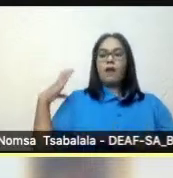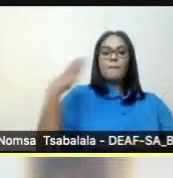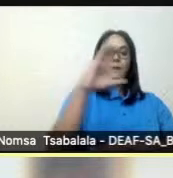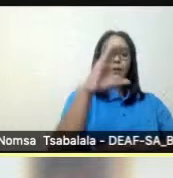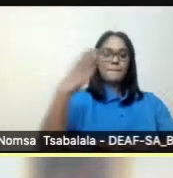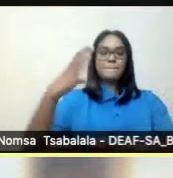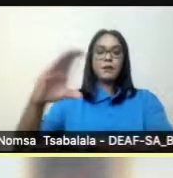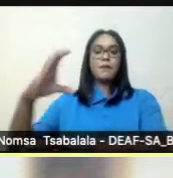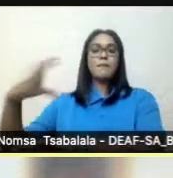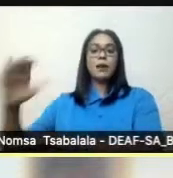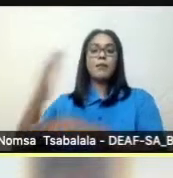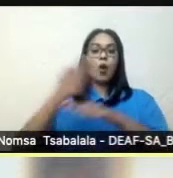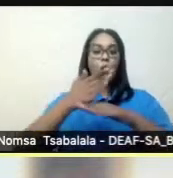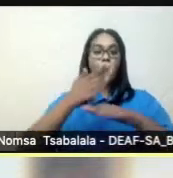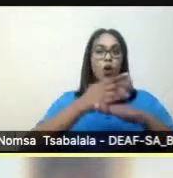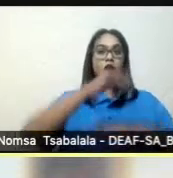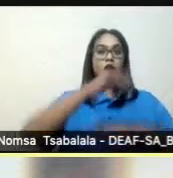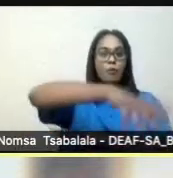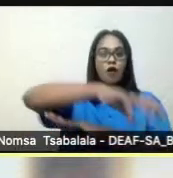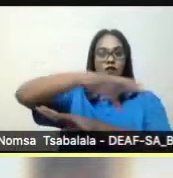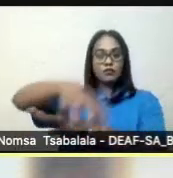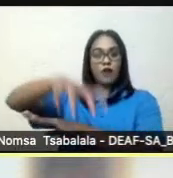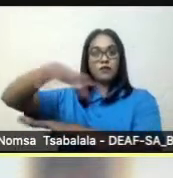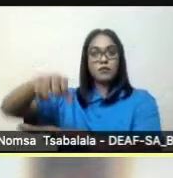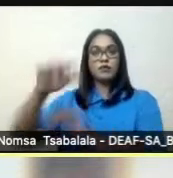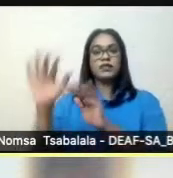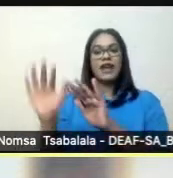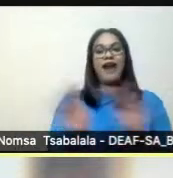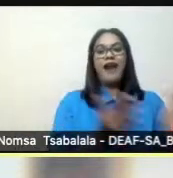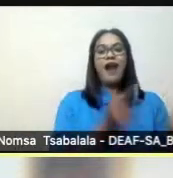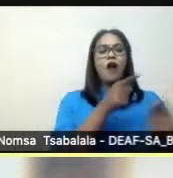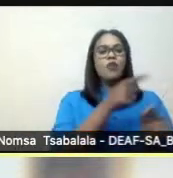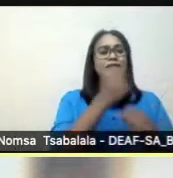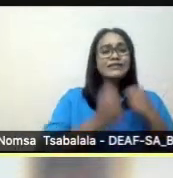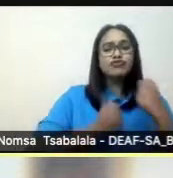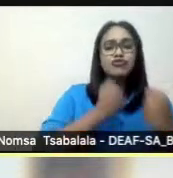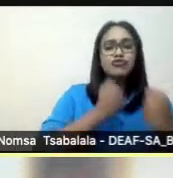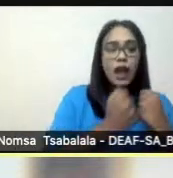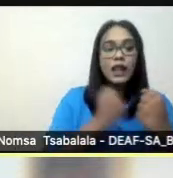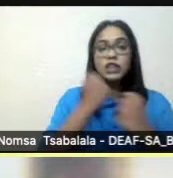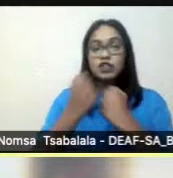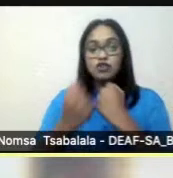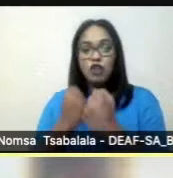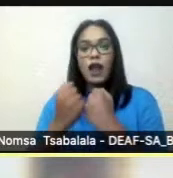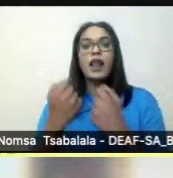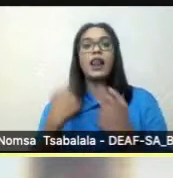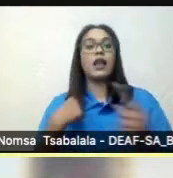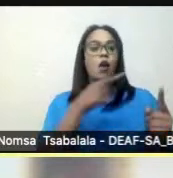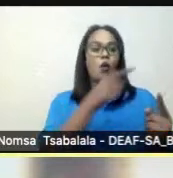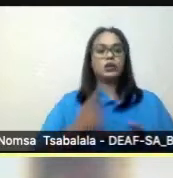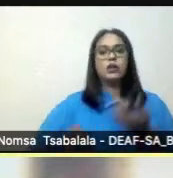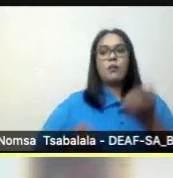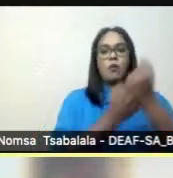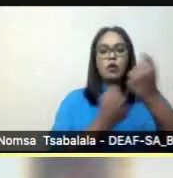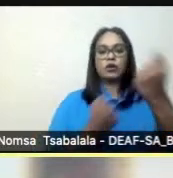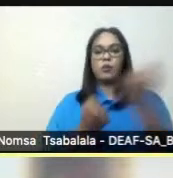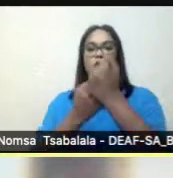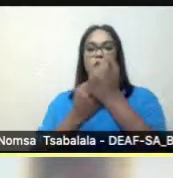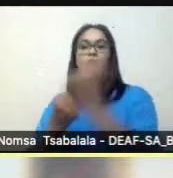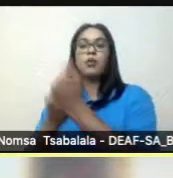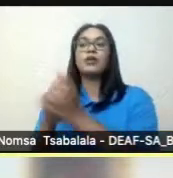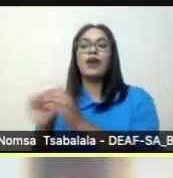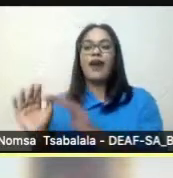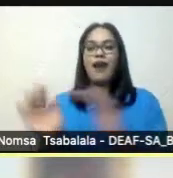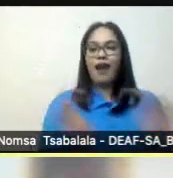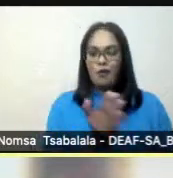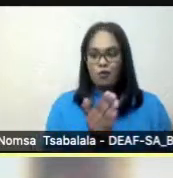what we did, we targeted those provinces that struggled with the second and third wave, but also provinces that are in the eye of the storm.